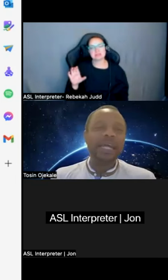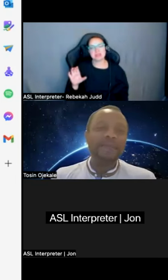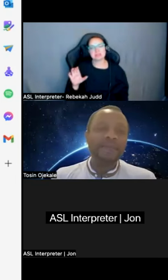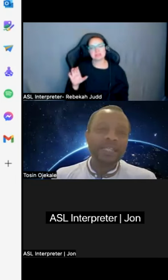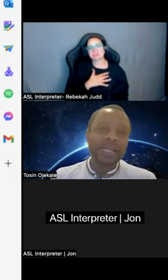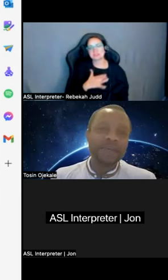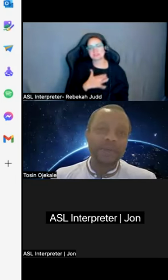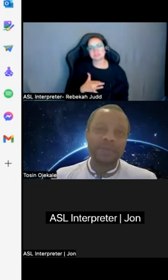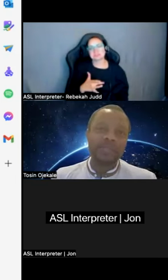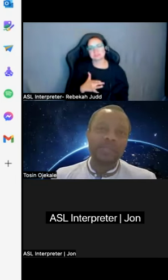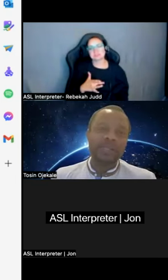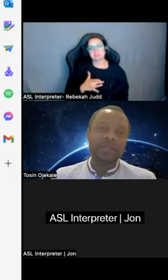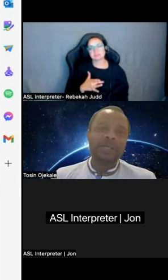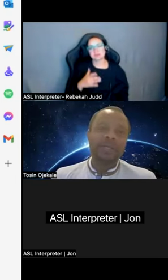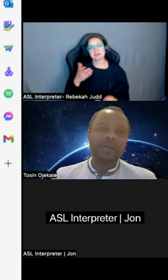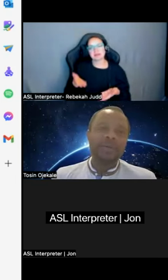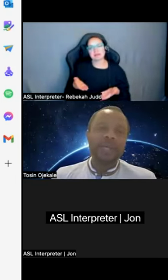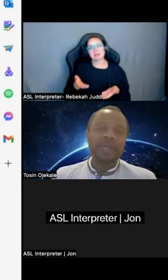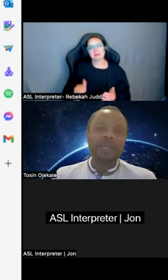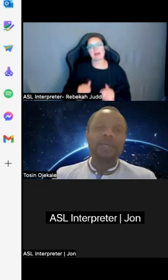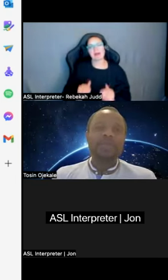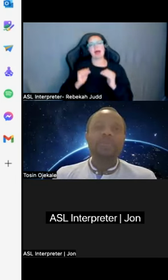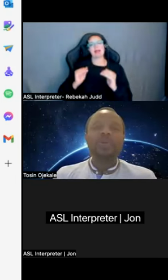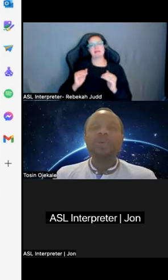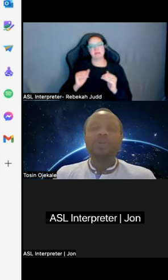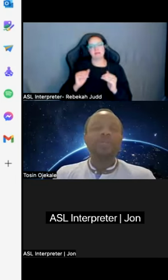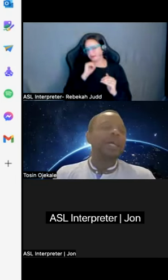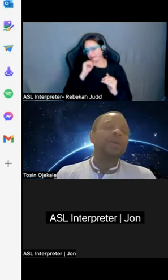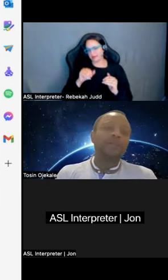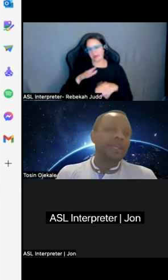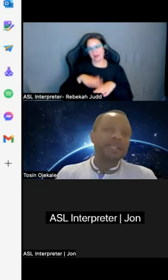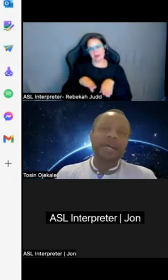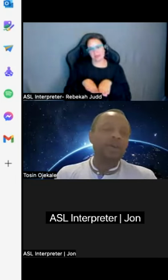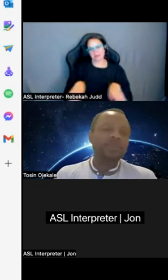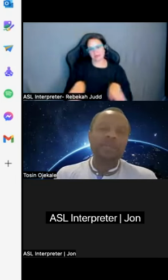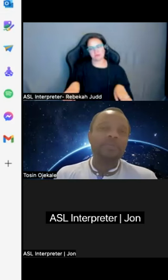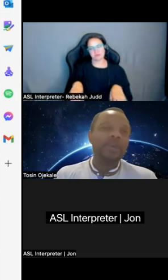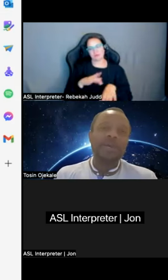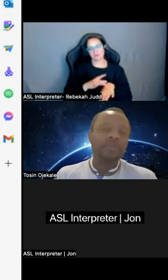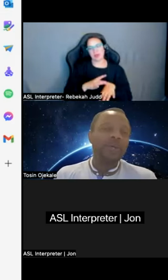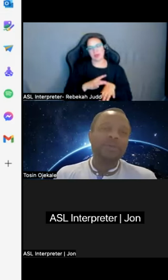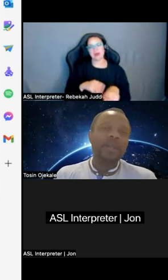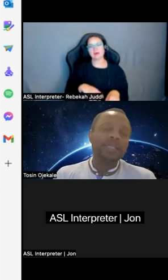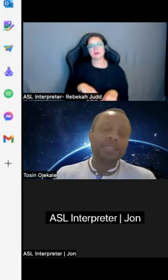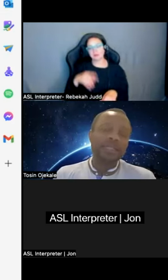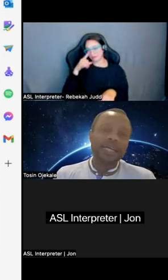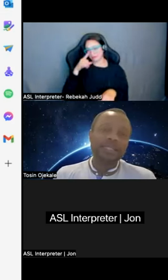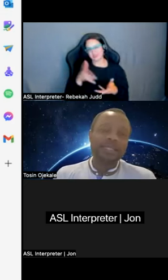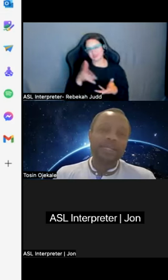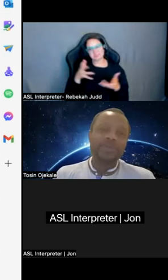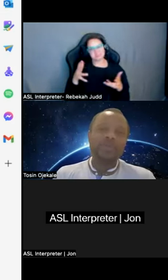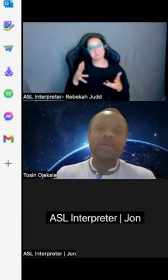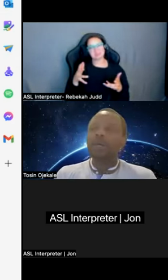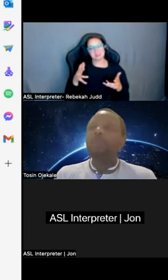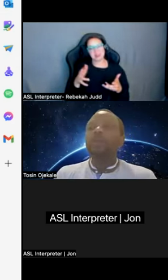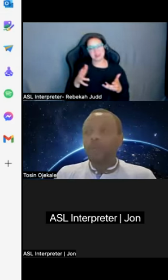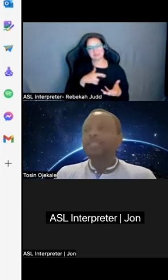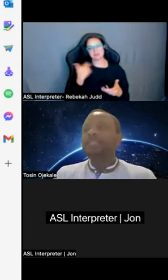in elevated floors. Okay, so because there are a lot of things that comes in play when you are planning a data center.